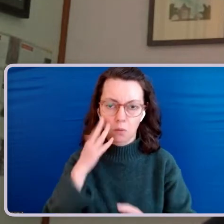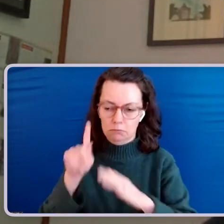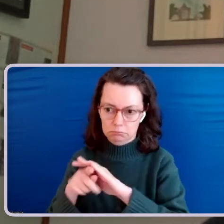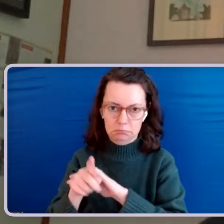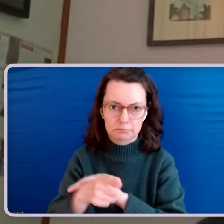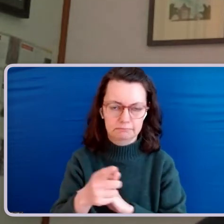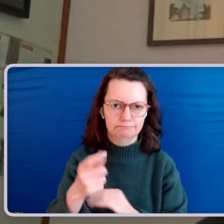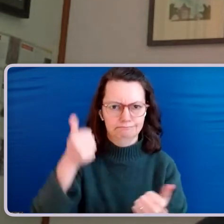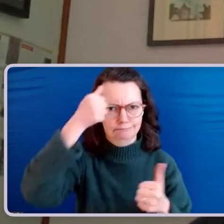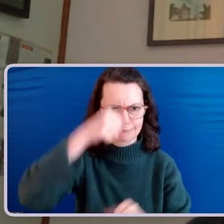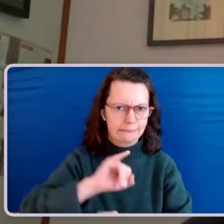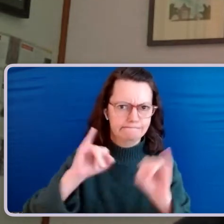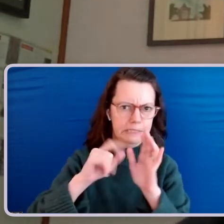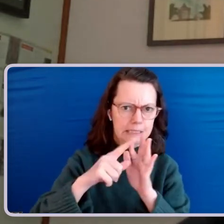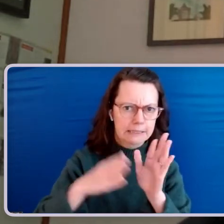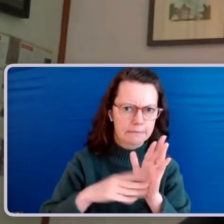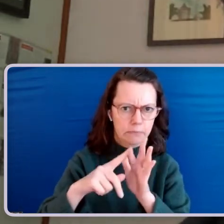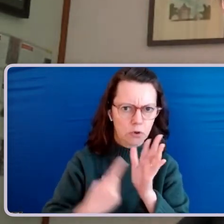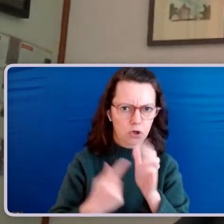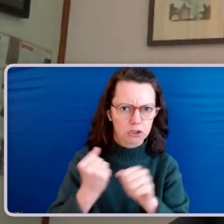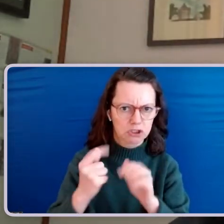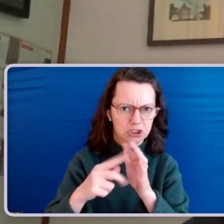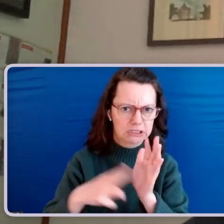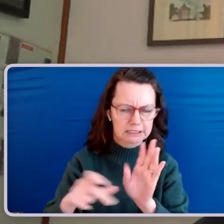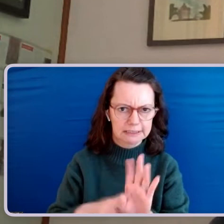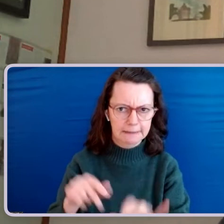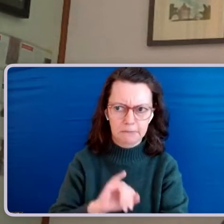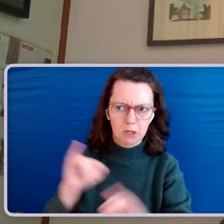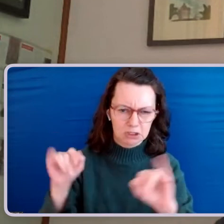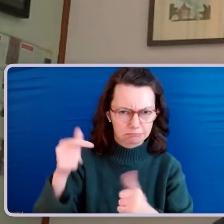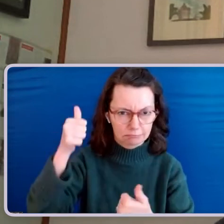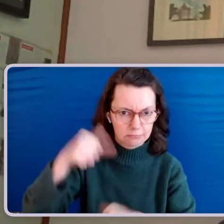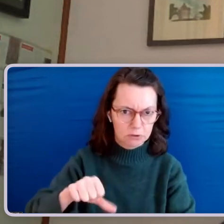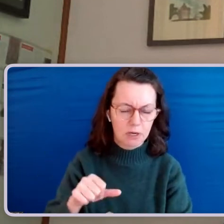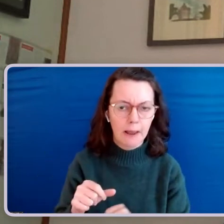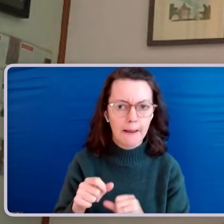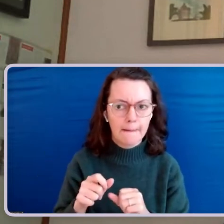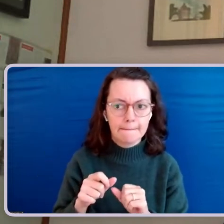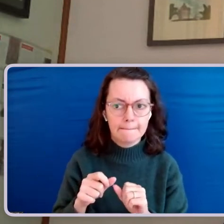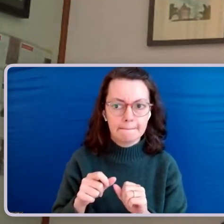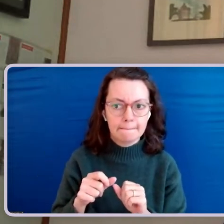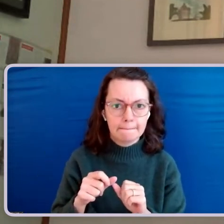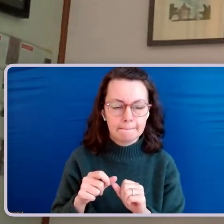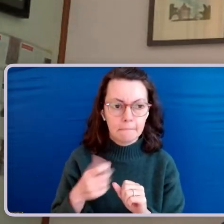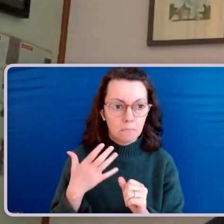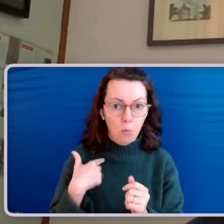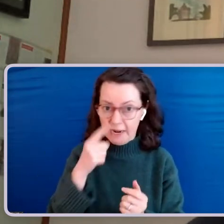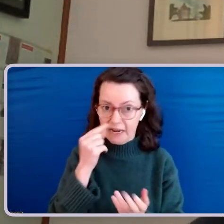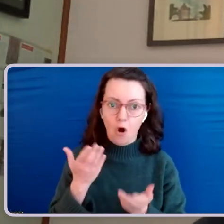have can bring a lot to the table. But I also want to state that with long